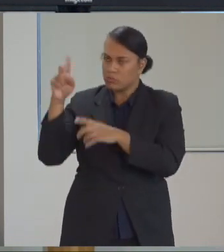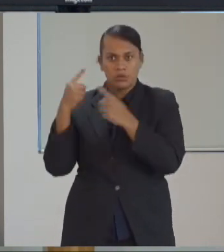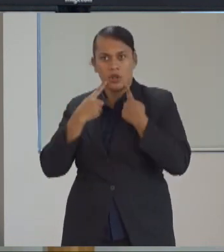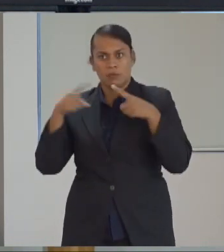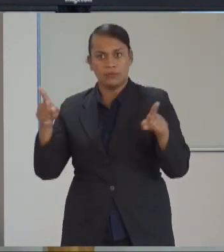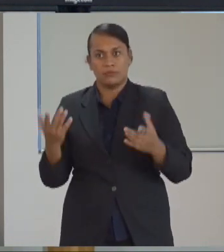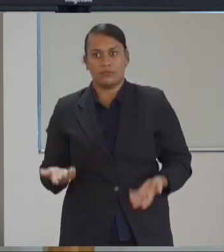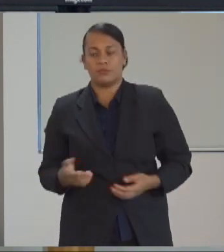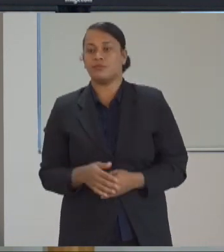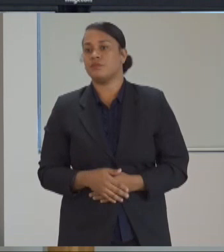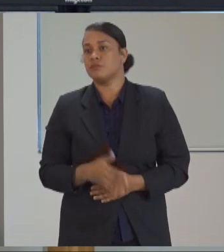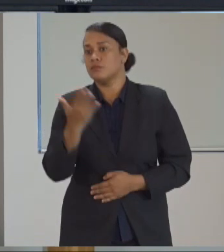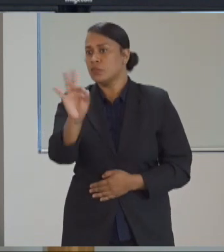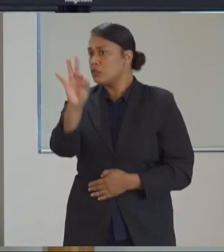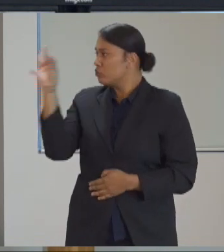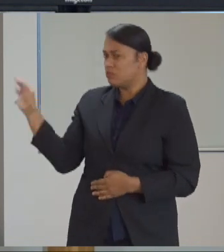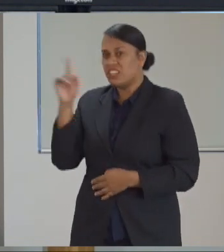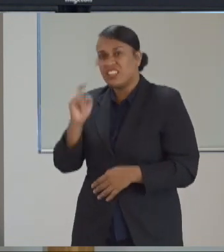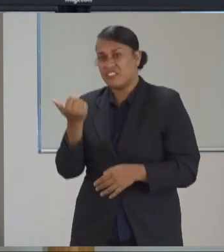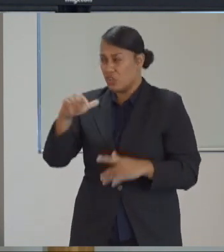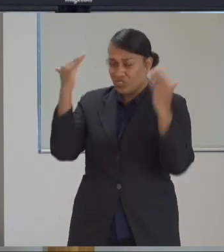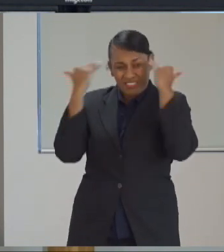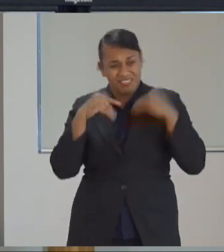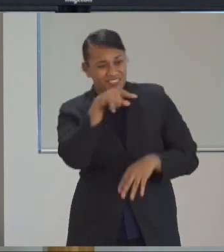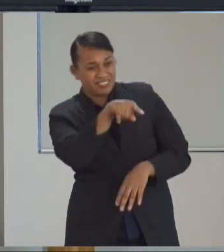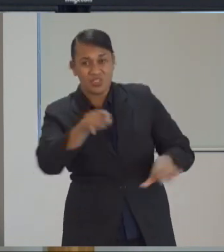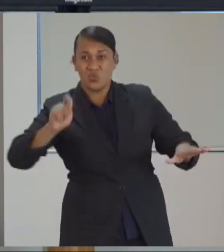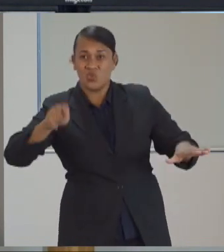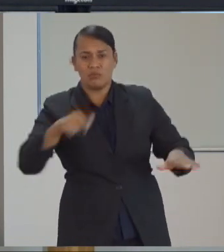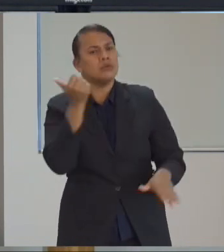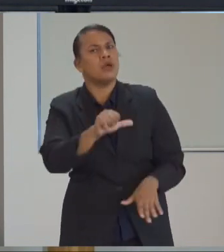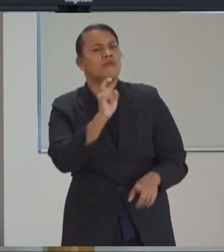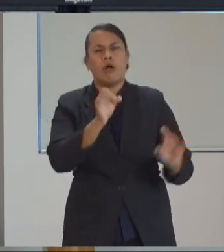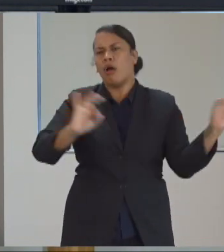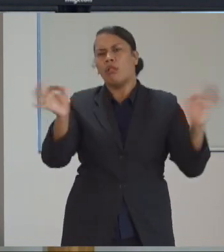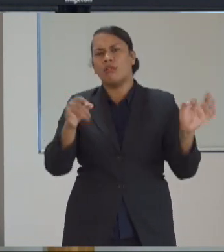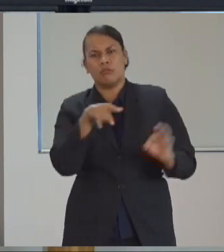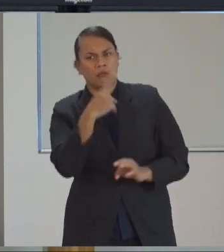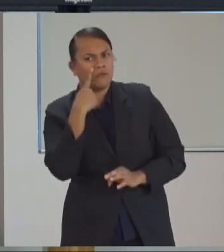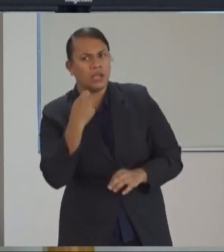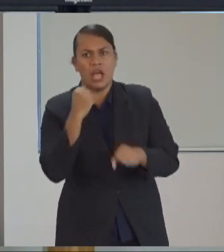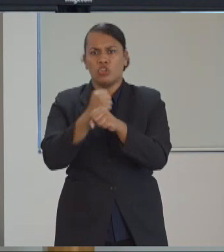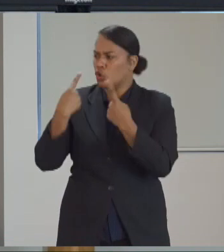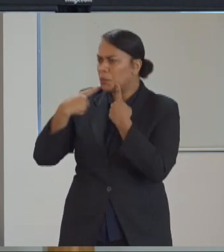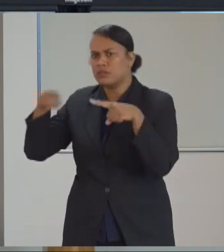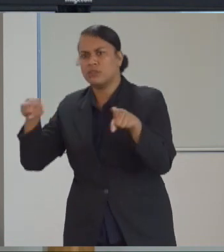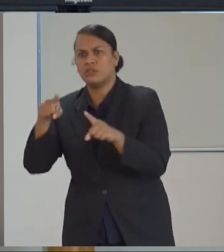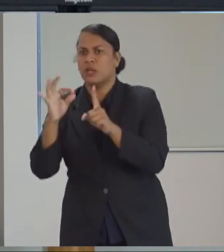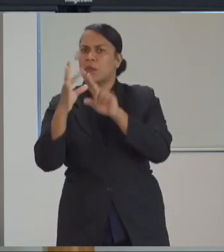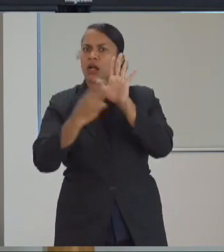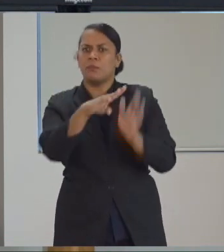So in the ruling, the magistrate says that he's found nothing in the gazettes that gave the Prime Minister any powers to call